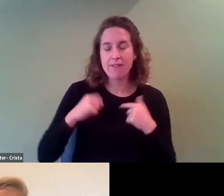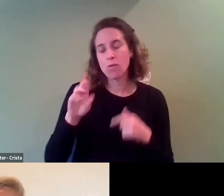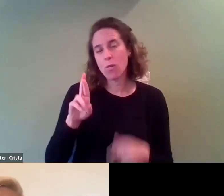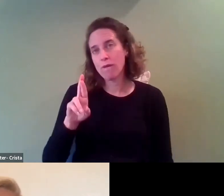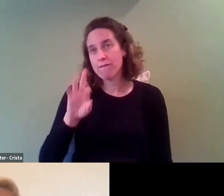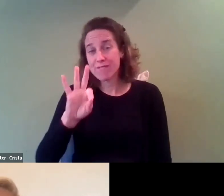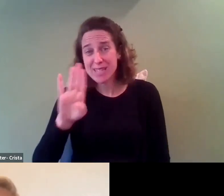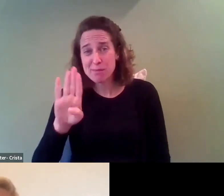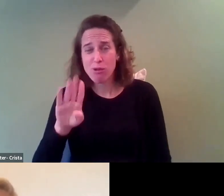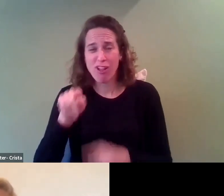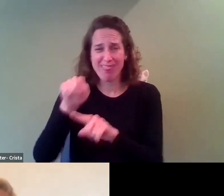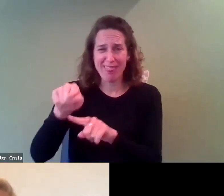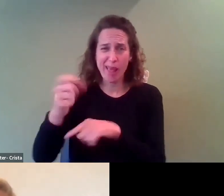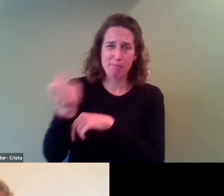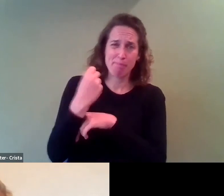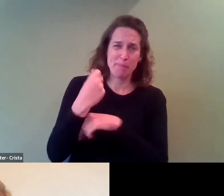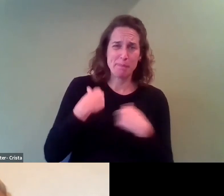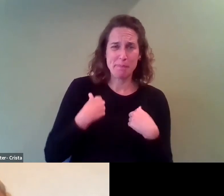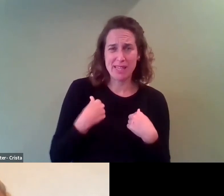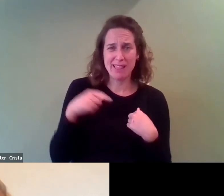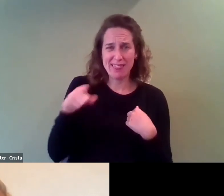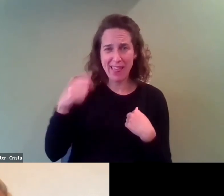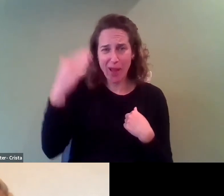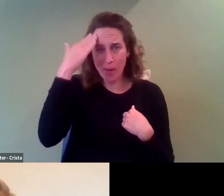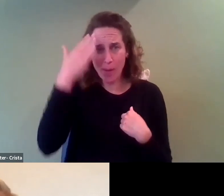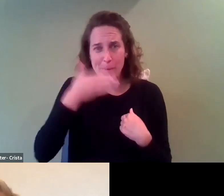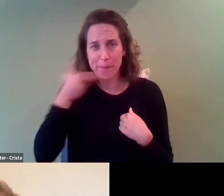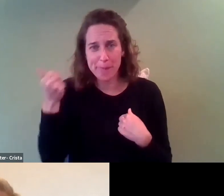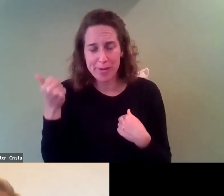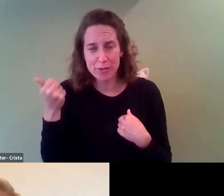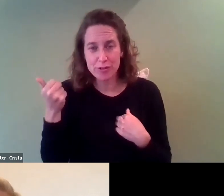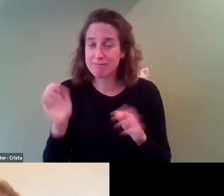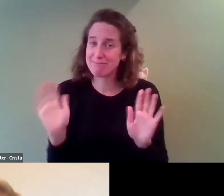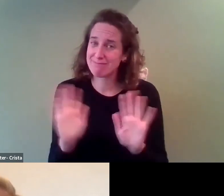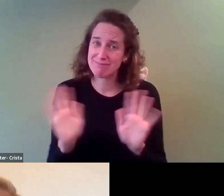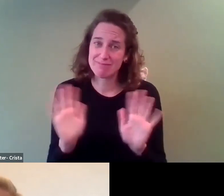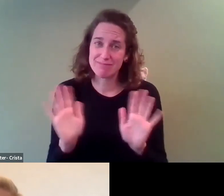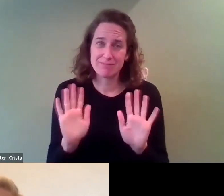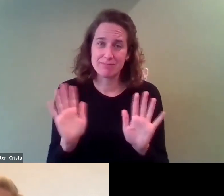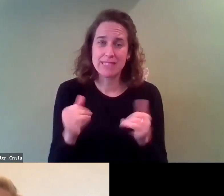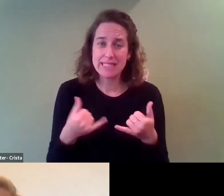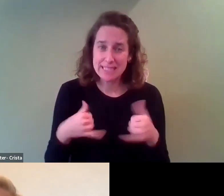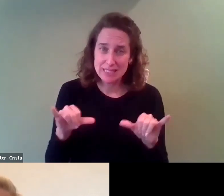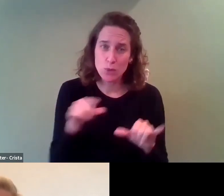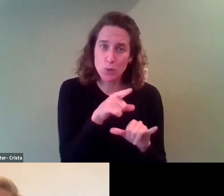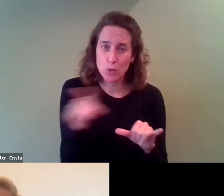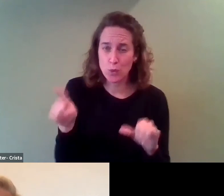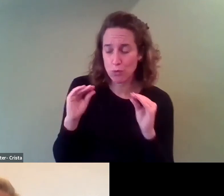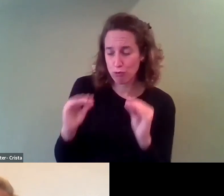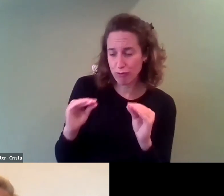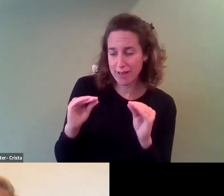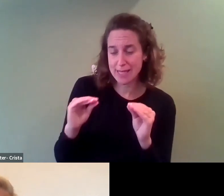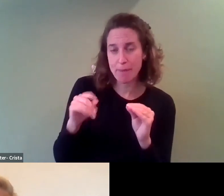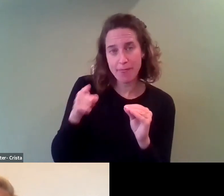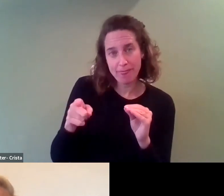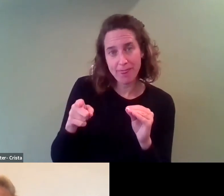much better at it than I am. I don't really understand it, and I'm going to check out. But we're still trying to raise them to be good human beings, and that